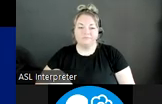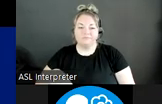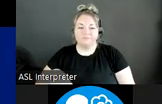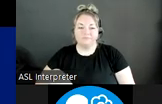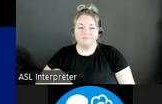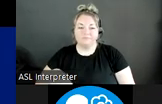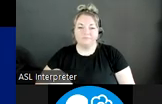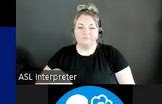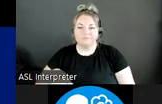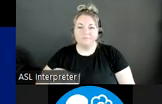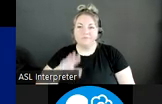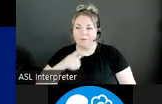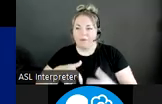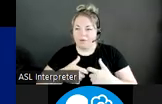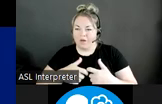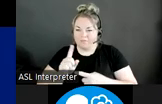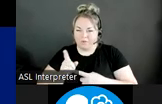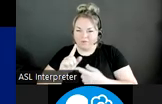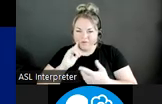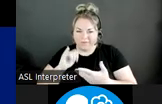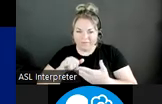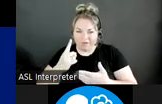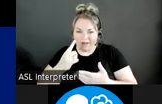Oh, I'm pausing a little longer on that one because I thought I saw you.